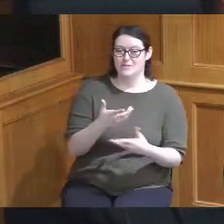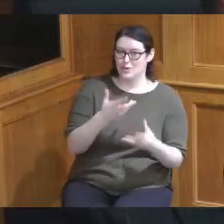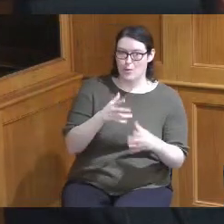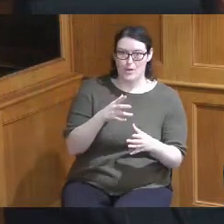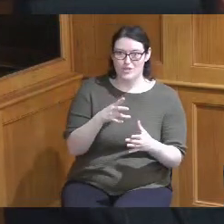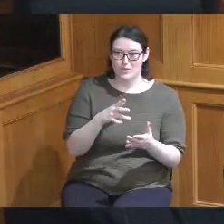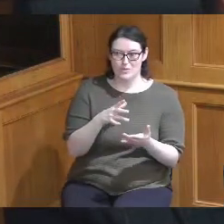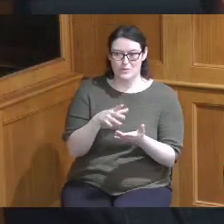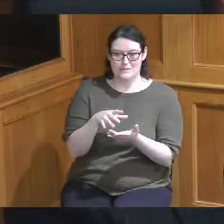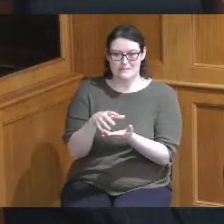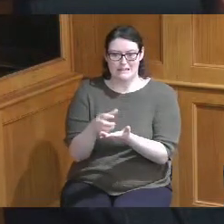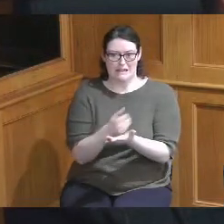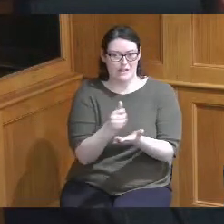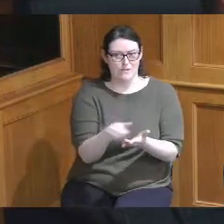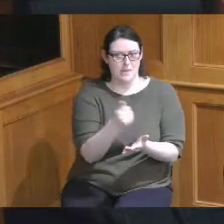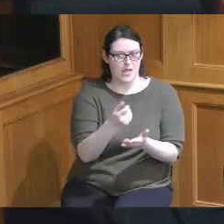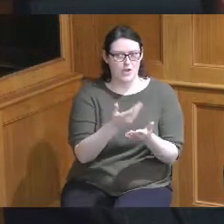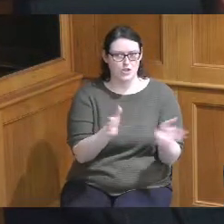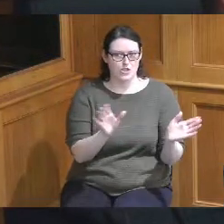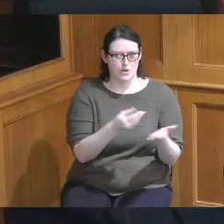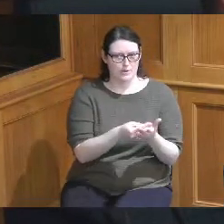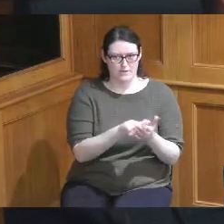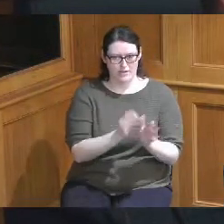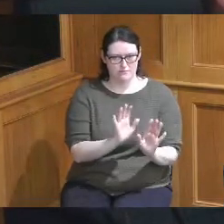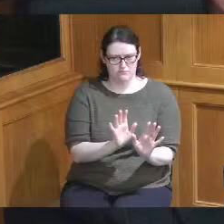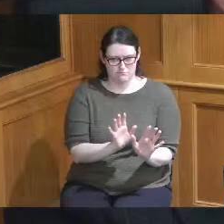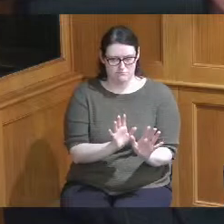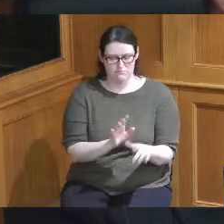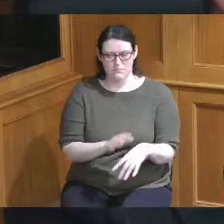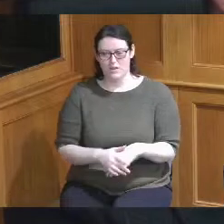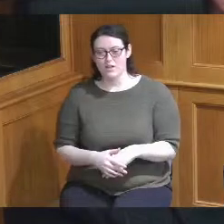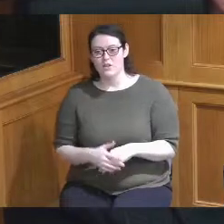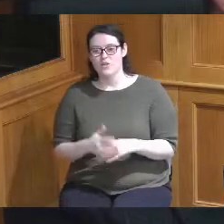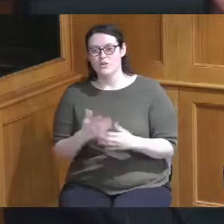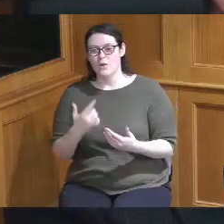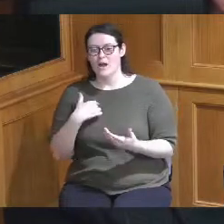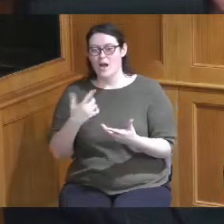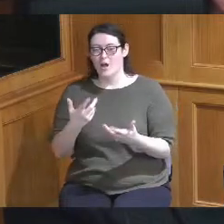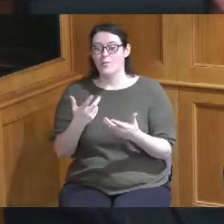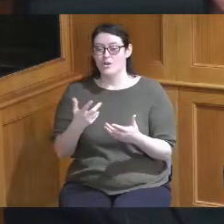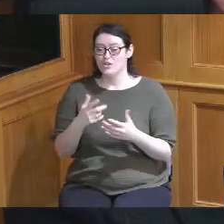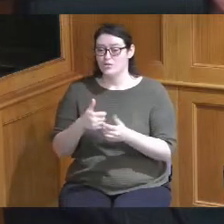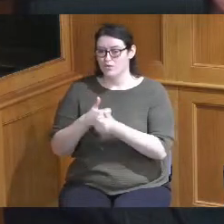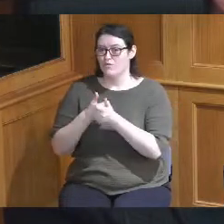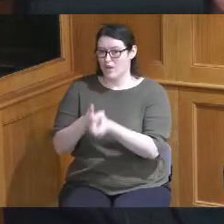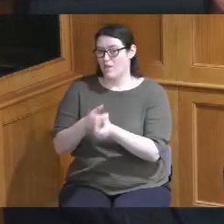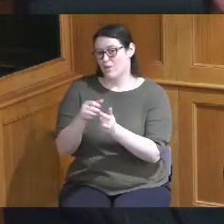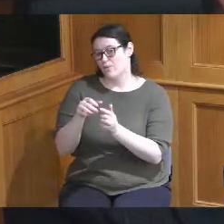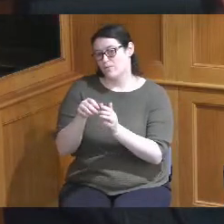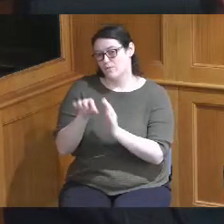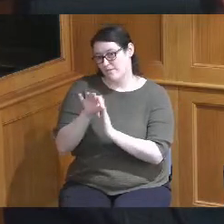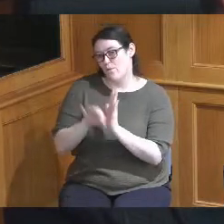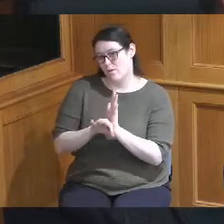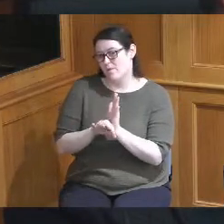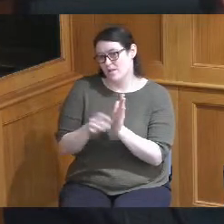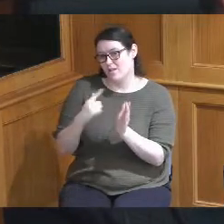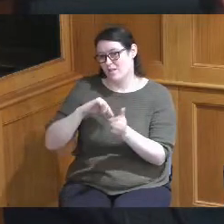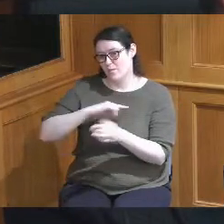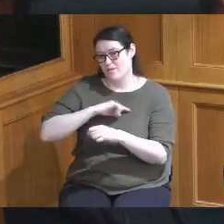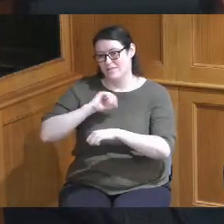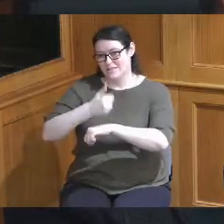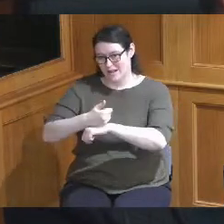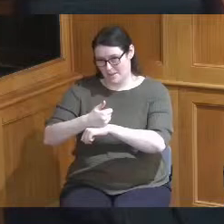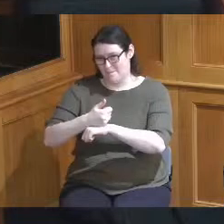tax. And so I am going to, I would like to abide by the formula that we put in